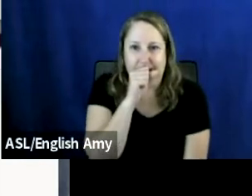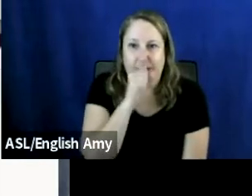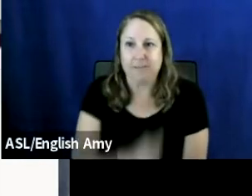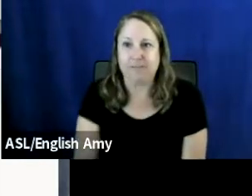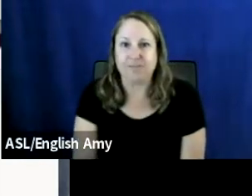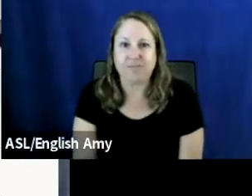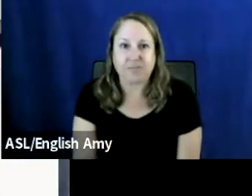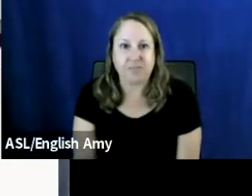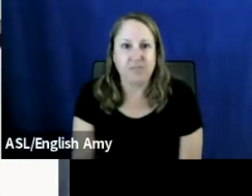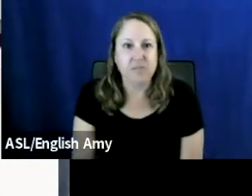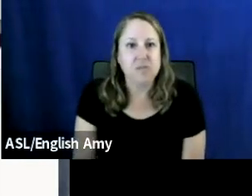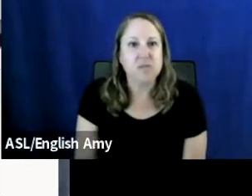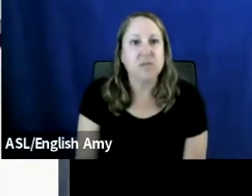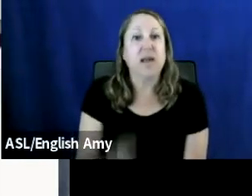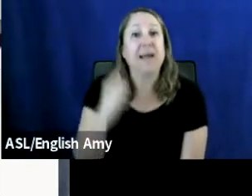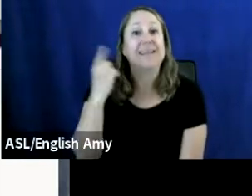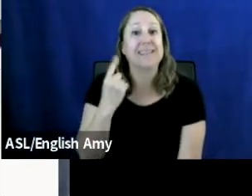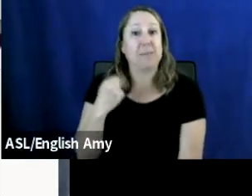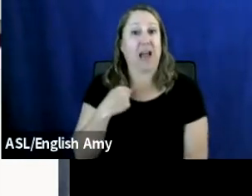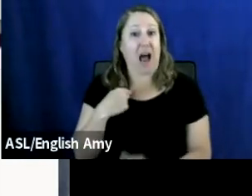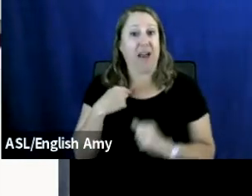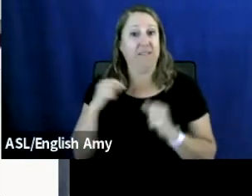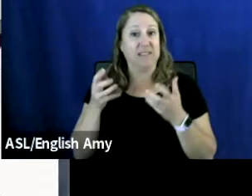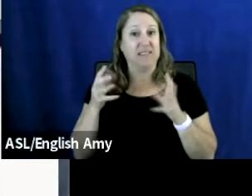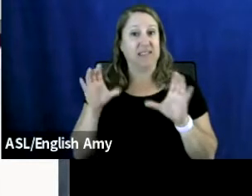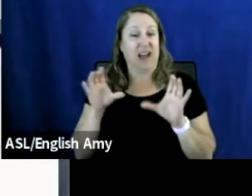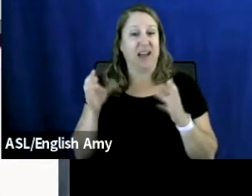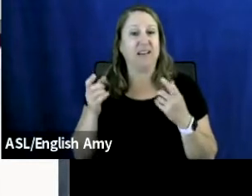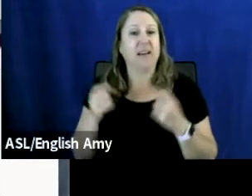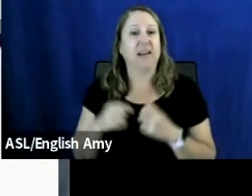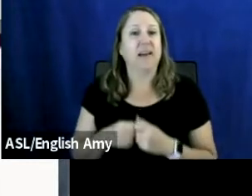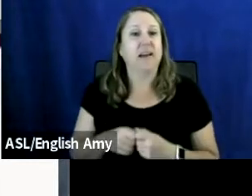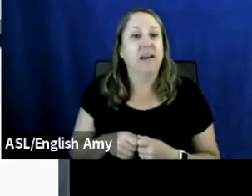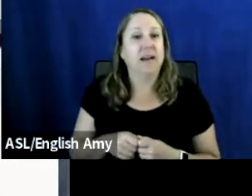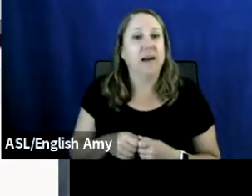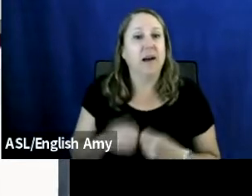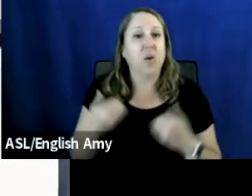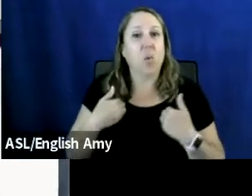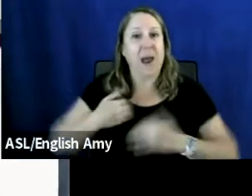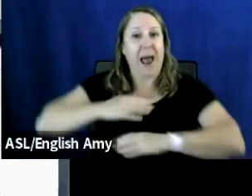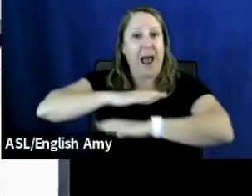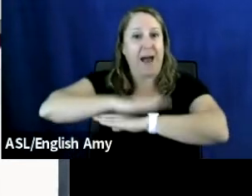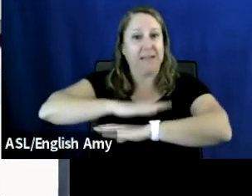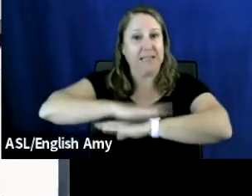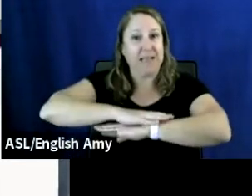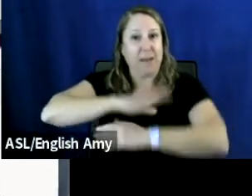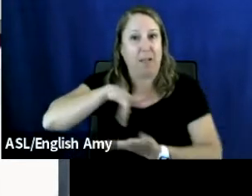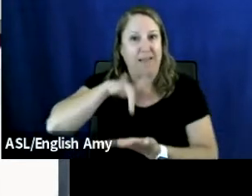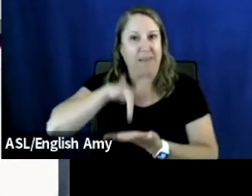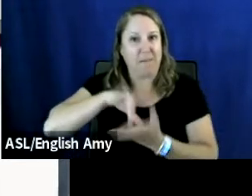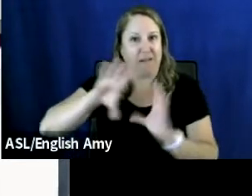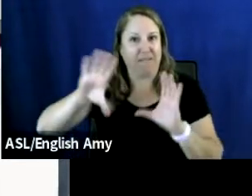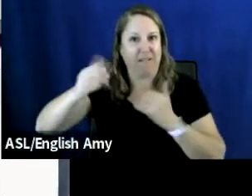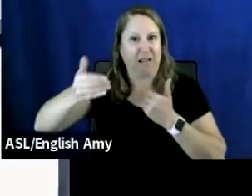Something I've done when I teach whole class, and I realize this, is we have a table like in the middle of the class. So I kind